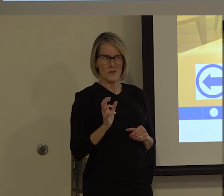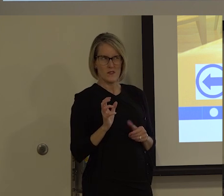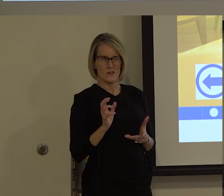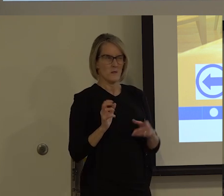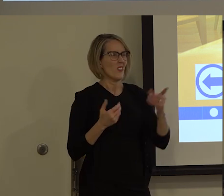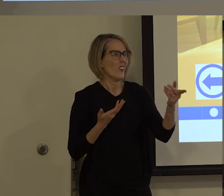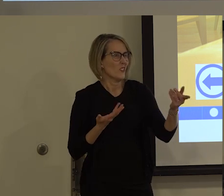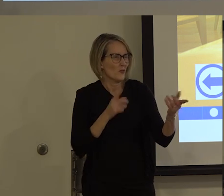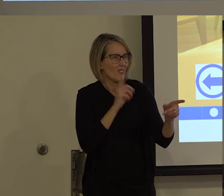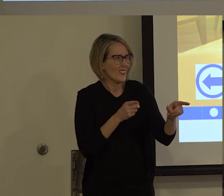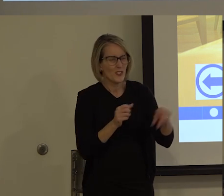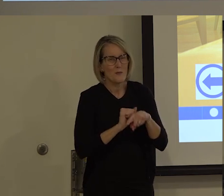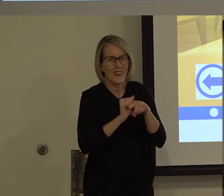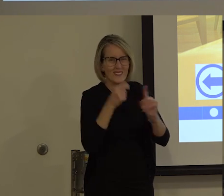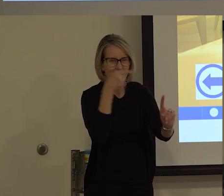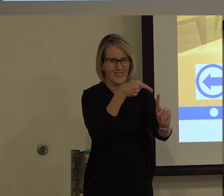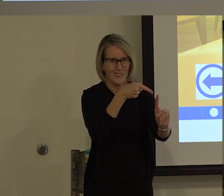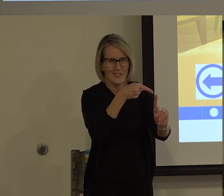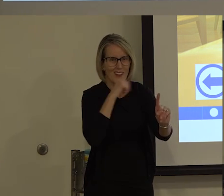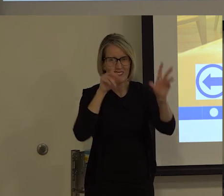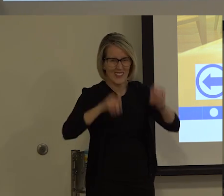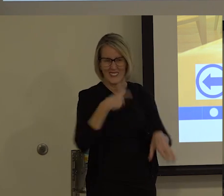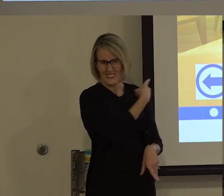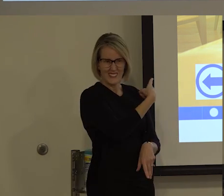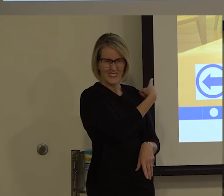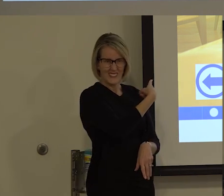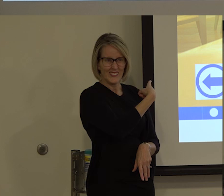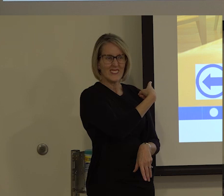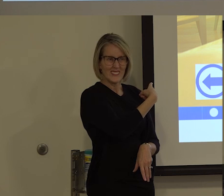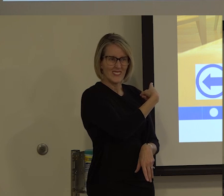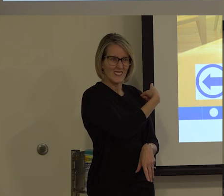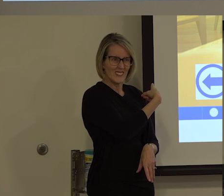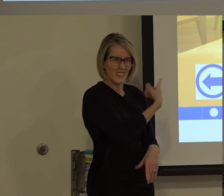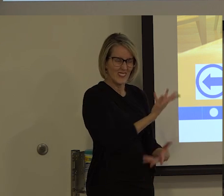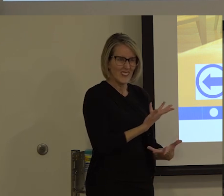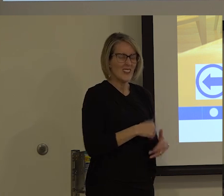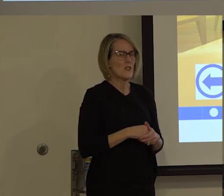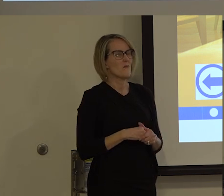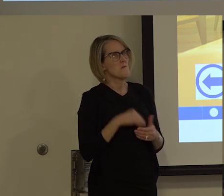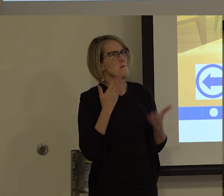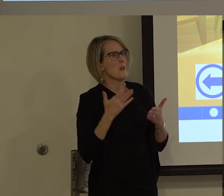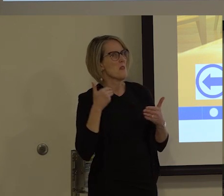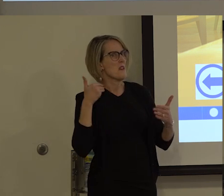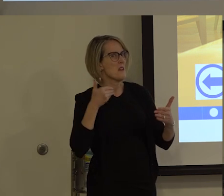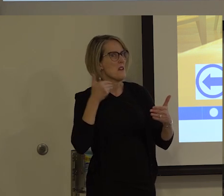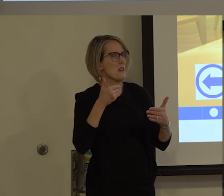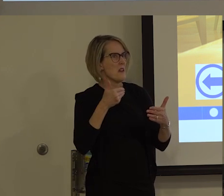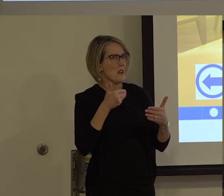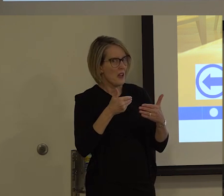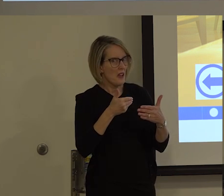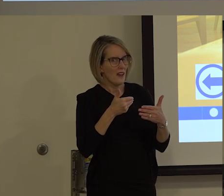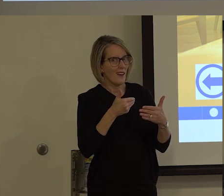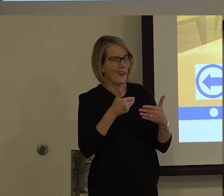Yeah, which is again why, yes. If we hopefully have enough time left at the end, we might see a different version with